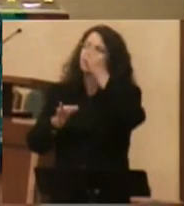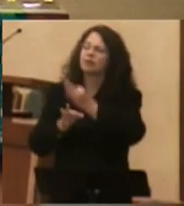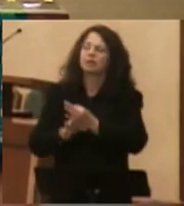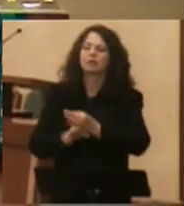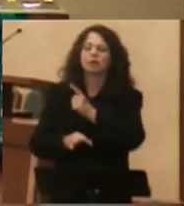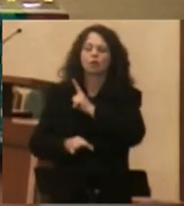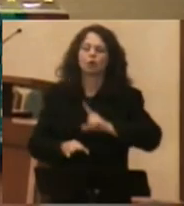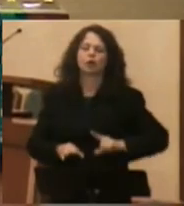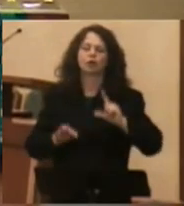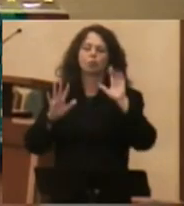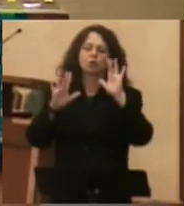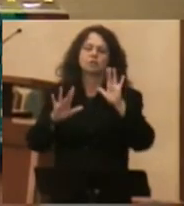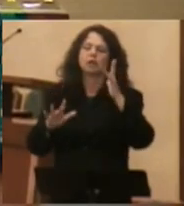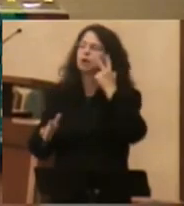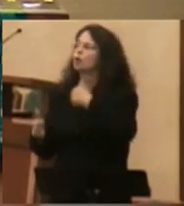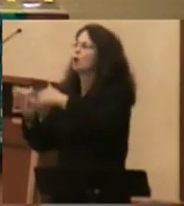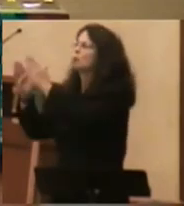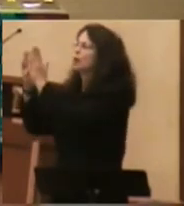in your mercy.